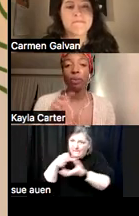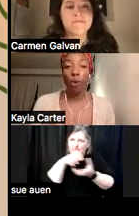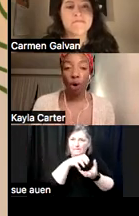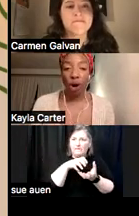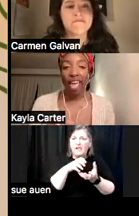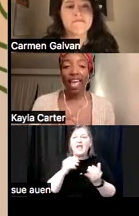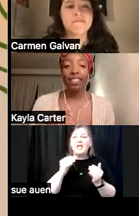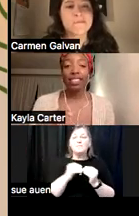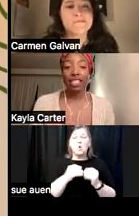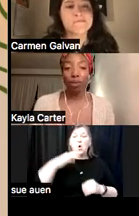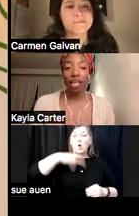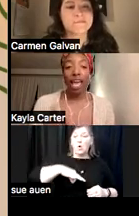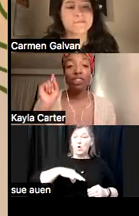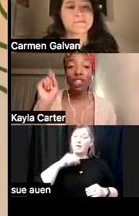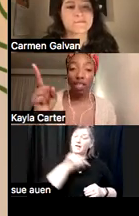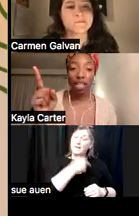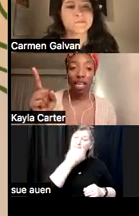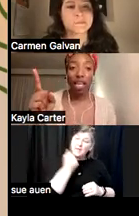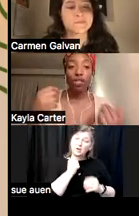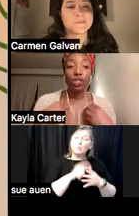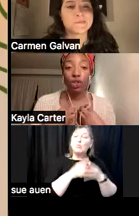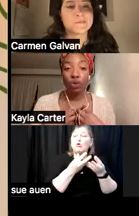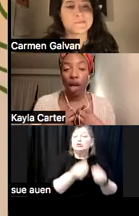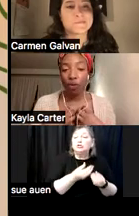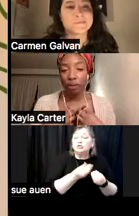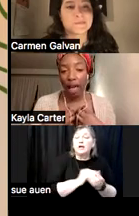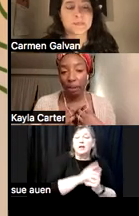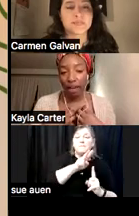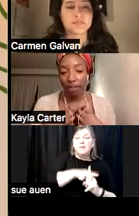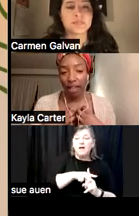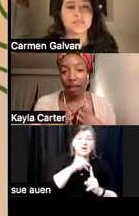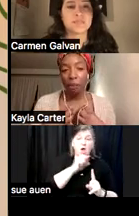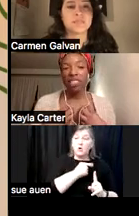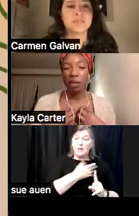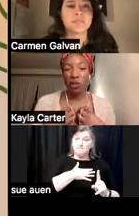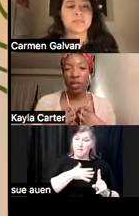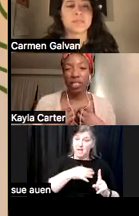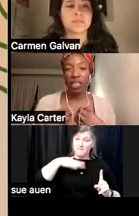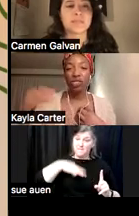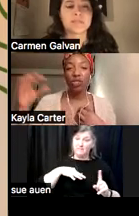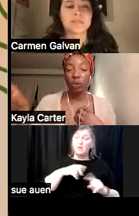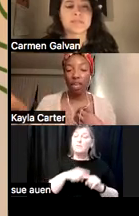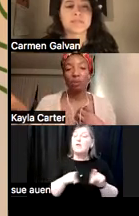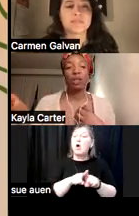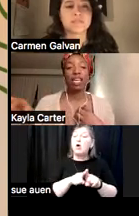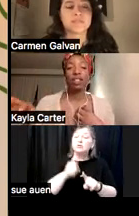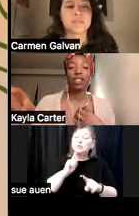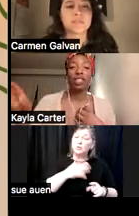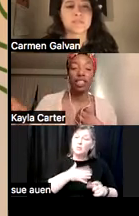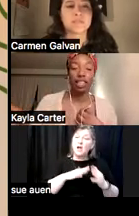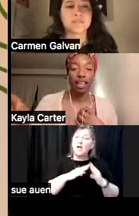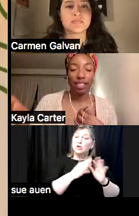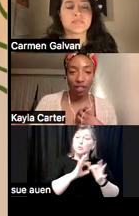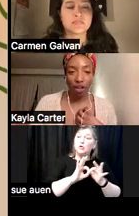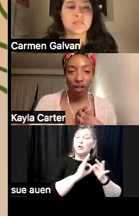even more and deeply and gently to not only my benefit, but subsequently to my community and to the